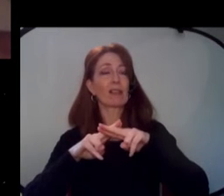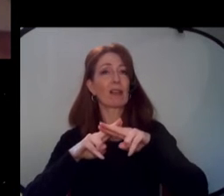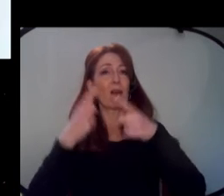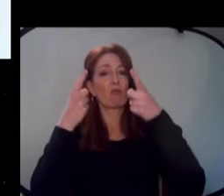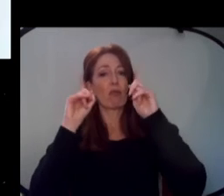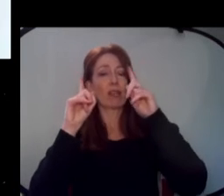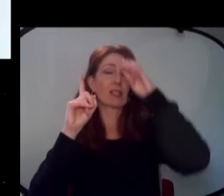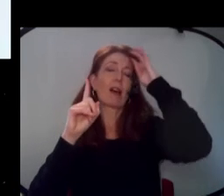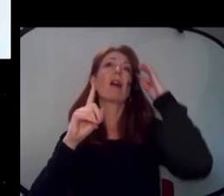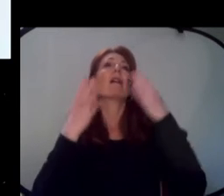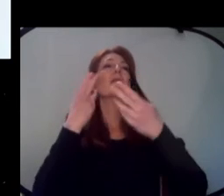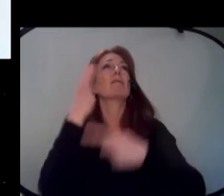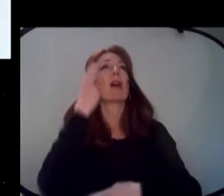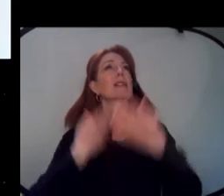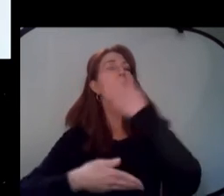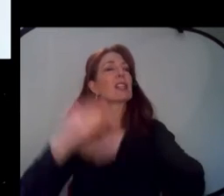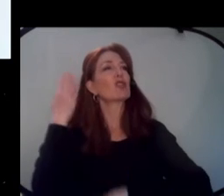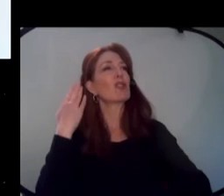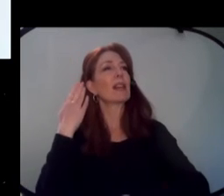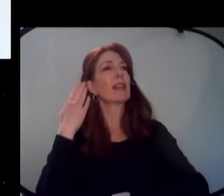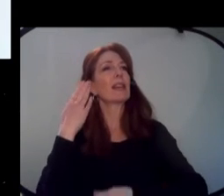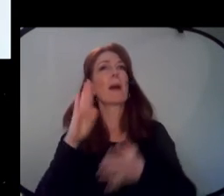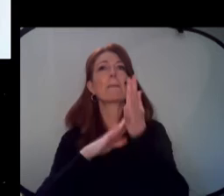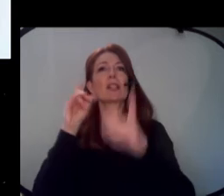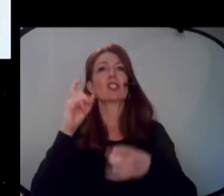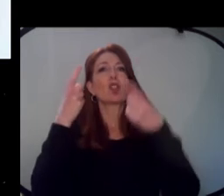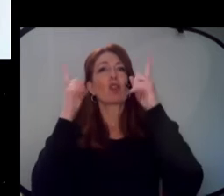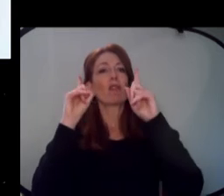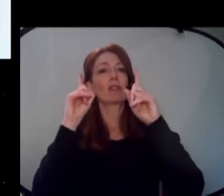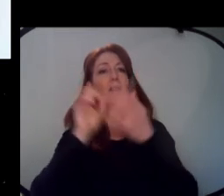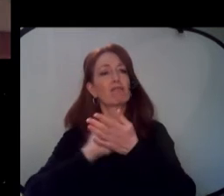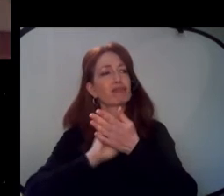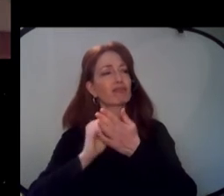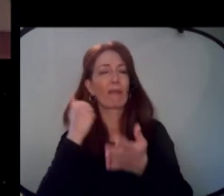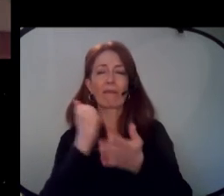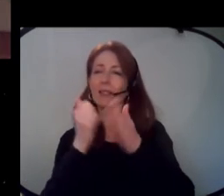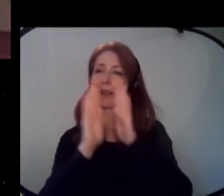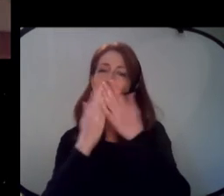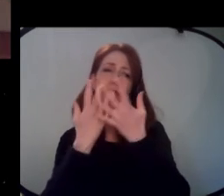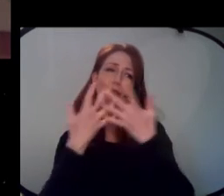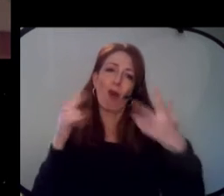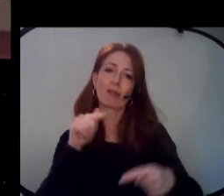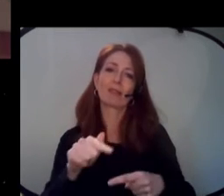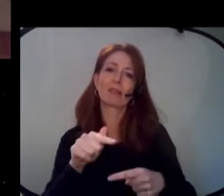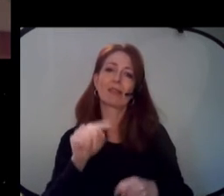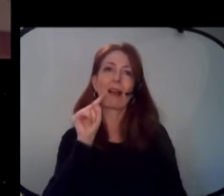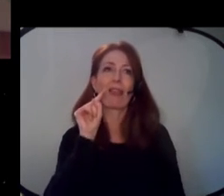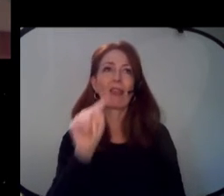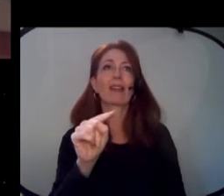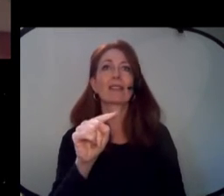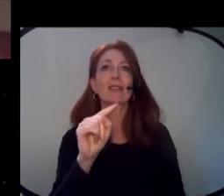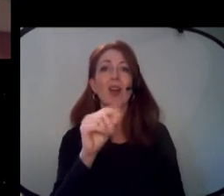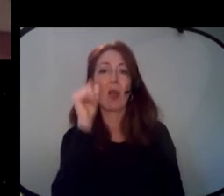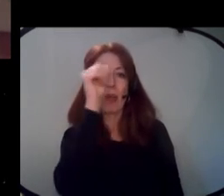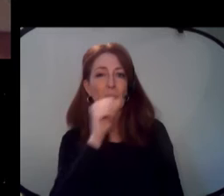Metropolitan University. She is an author of several fascinating books, including her most recent book, The Beauty and the Terror, an alternative